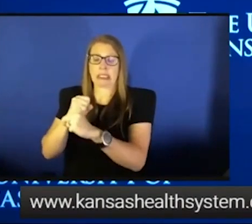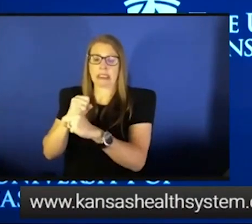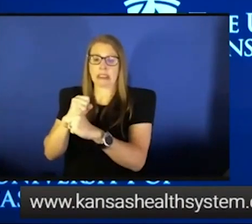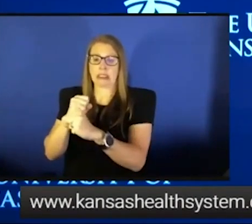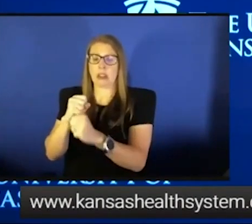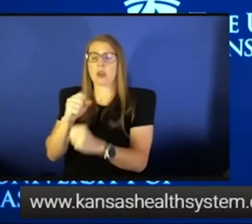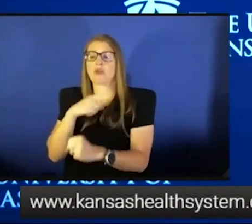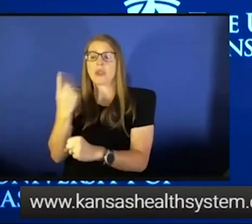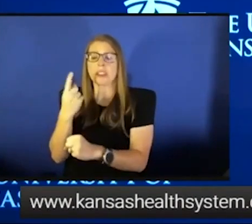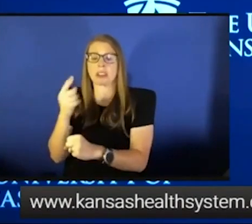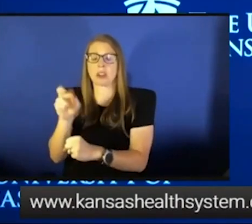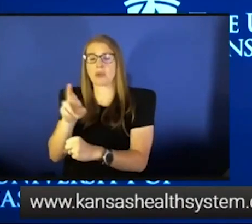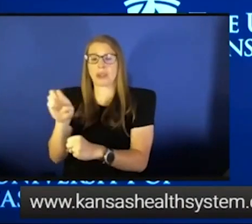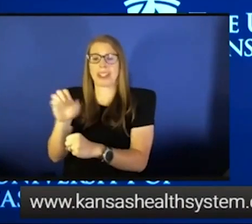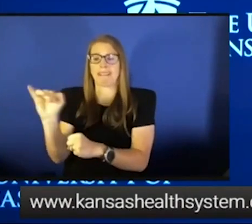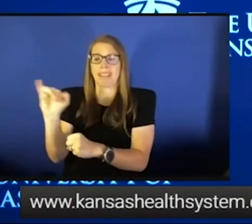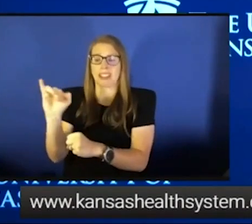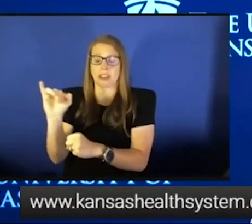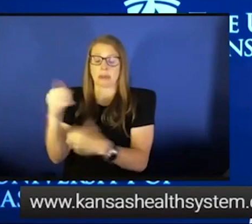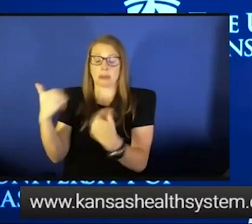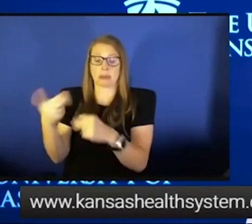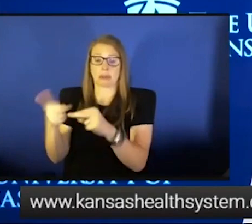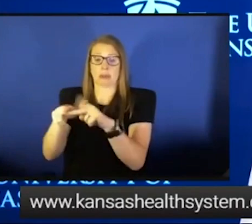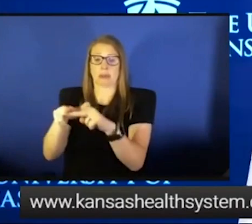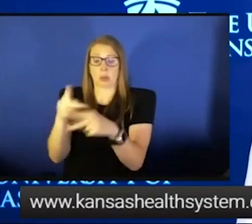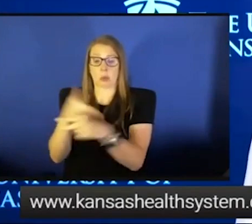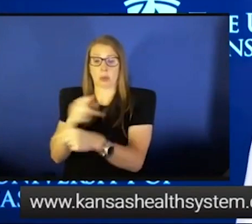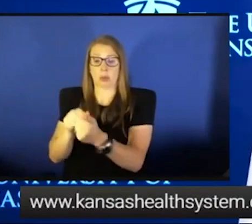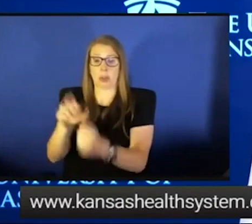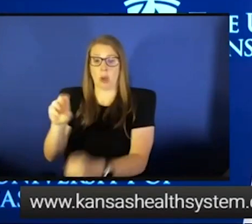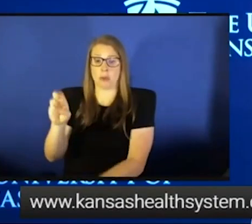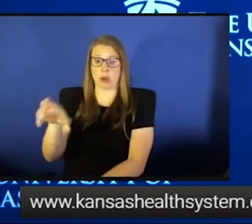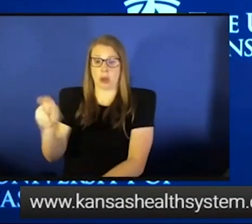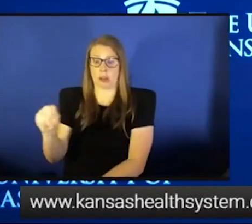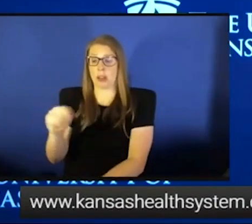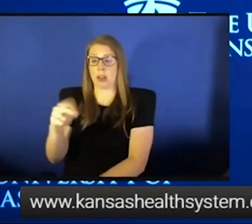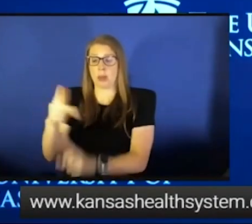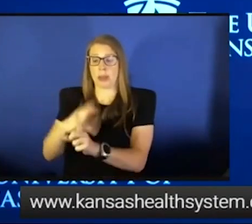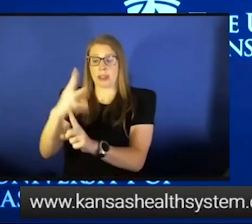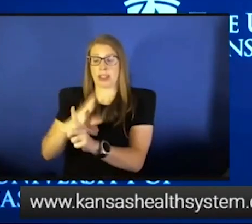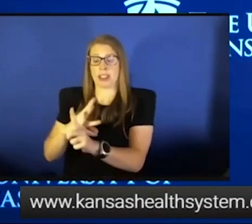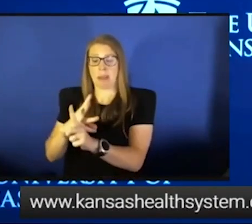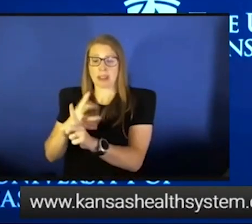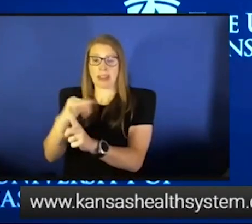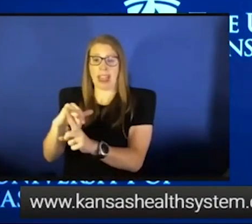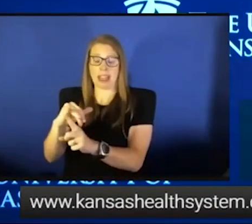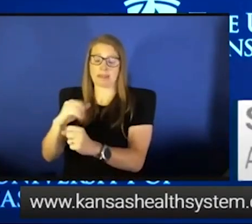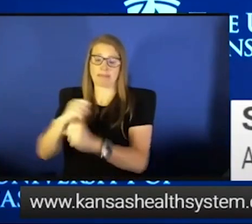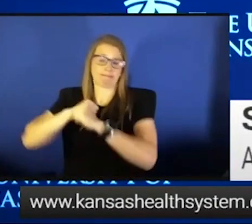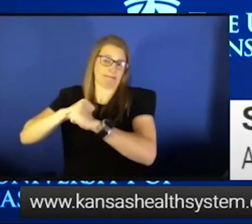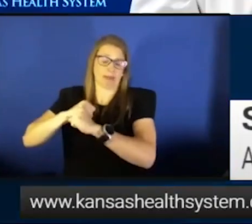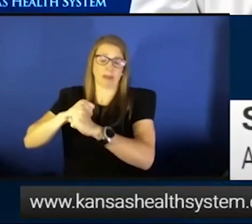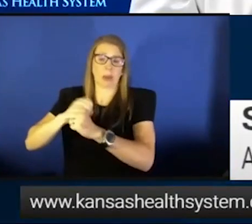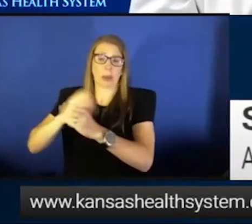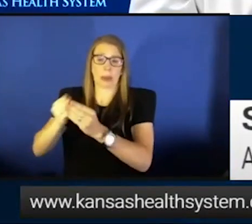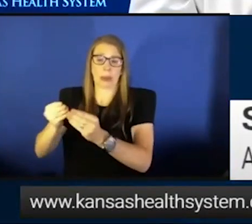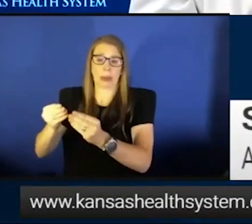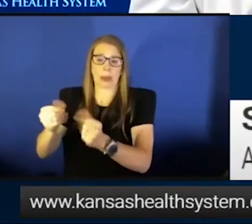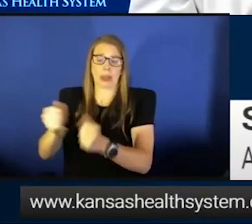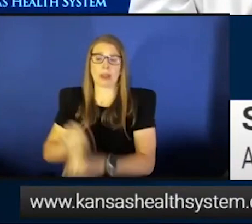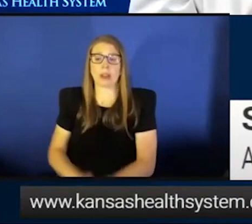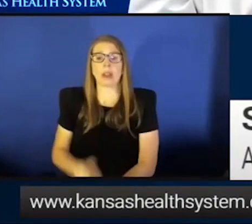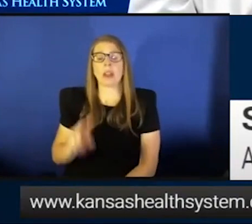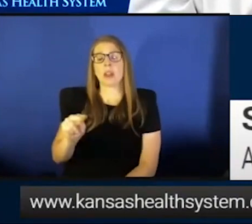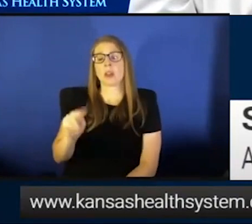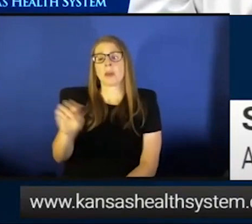high as with Omicron, and even natural immunity wanes after about 3 to 6 months of time. Yeah. And again, looking at that New England Journal study